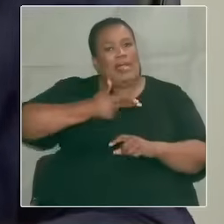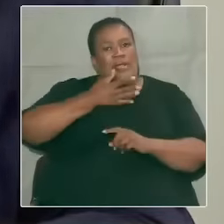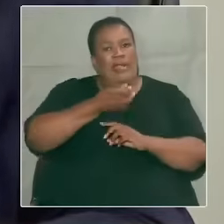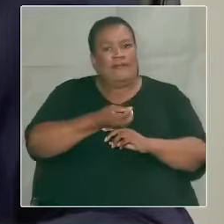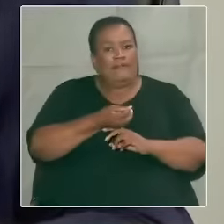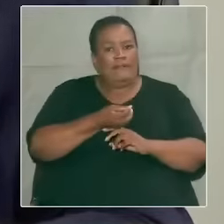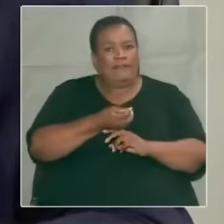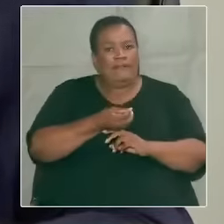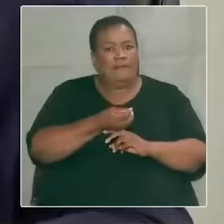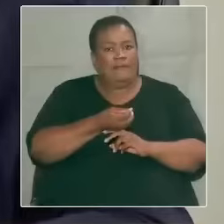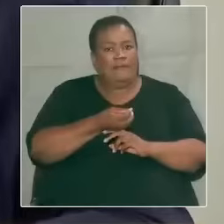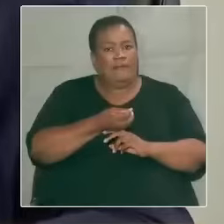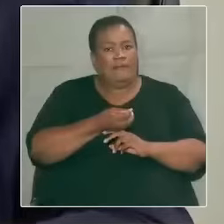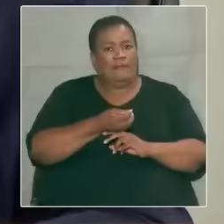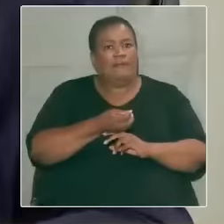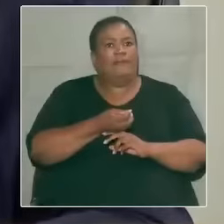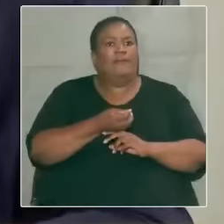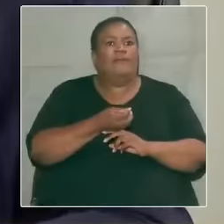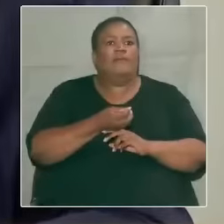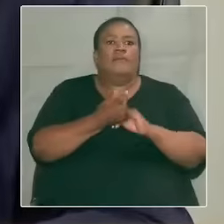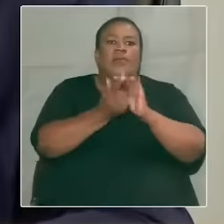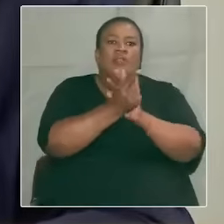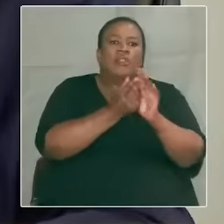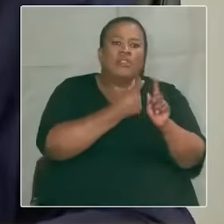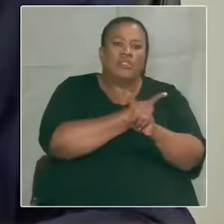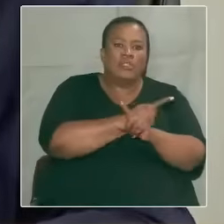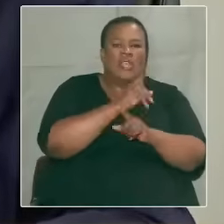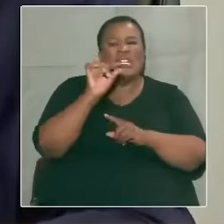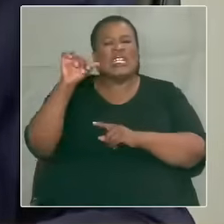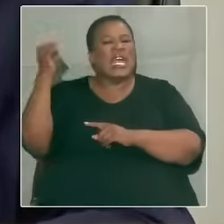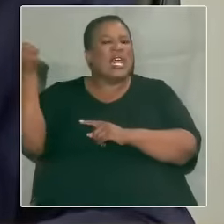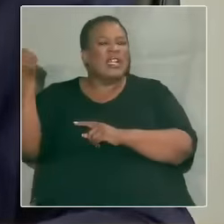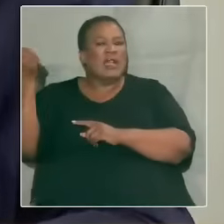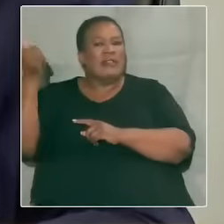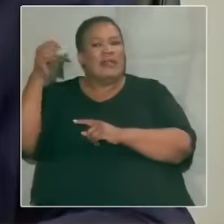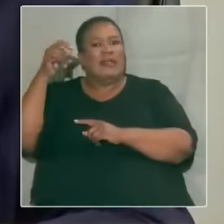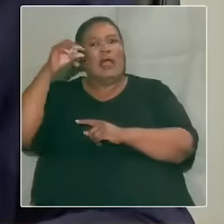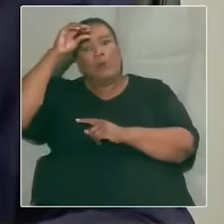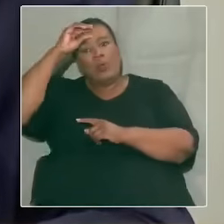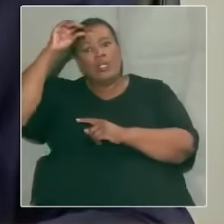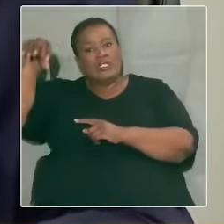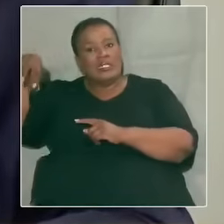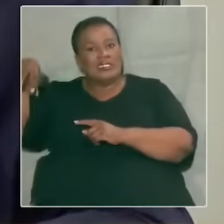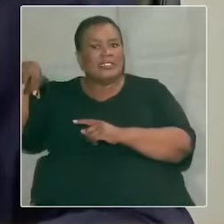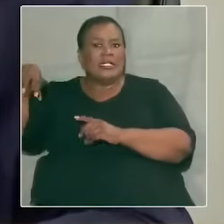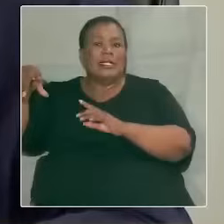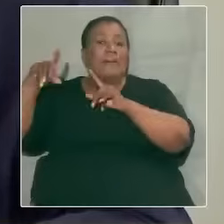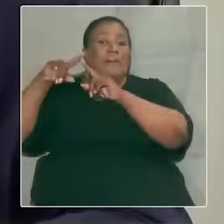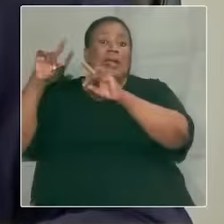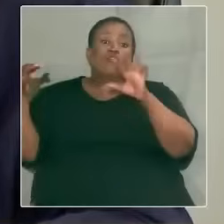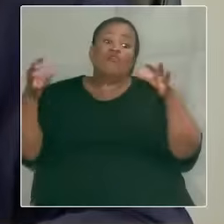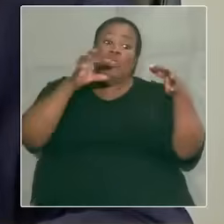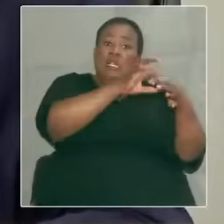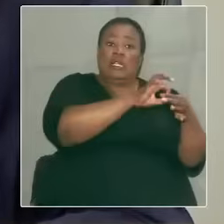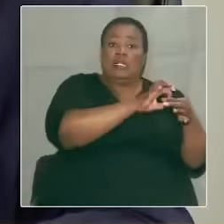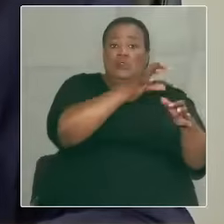a different police station or in an unrelated matter.